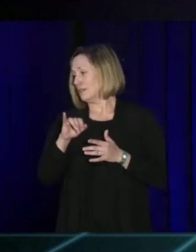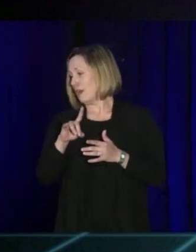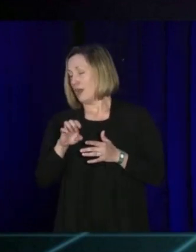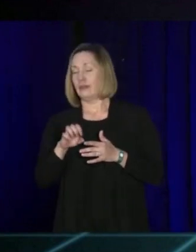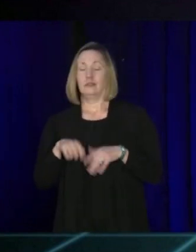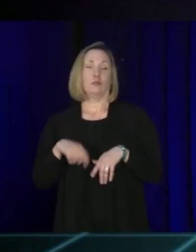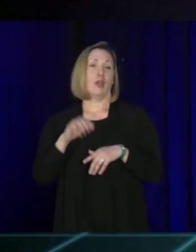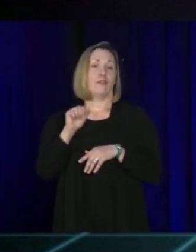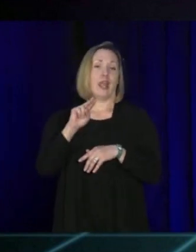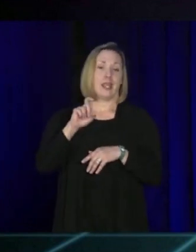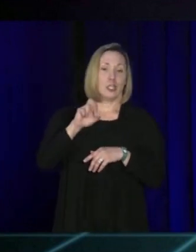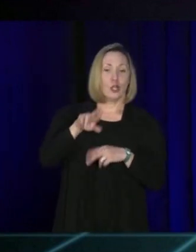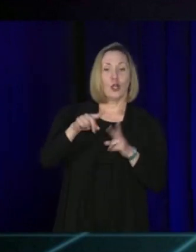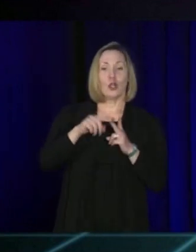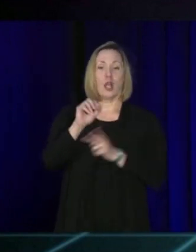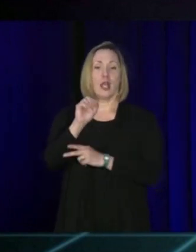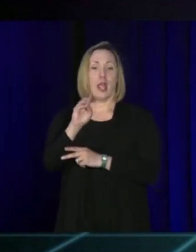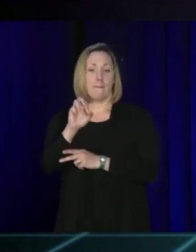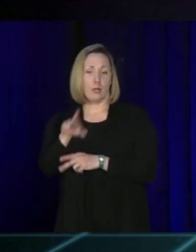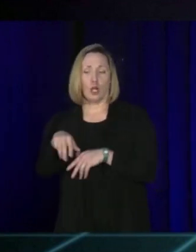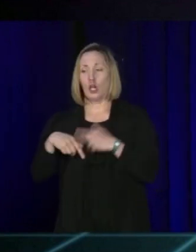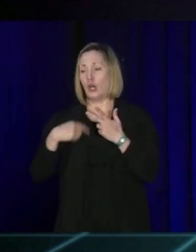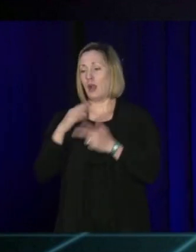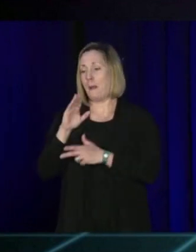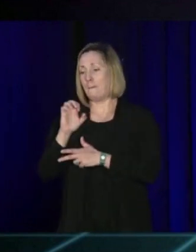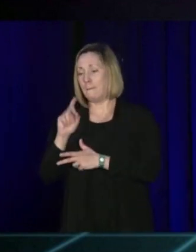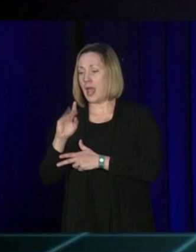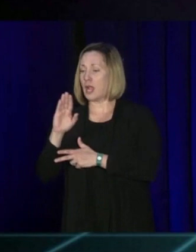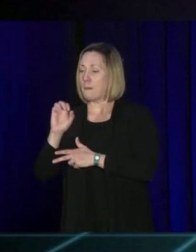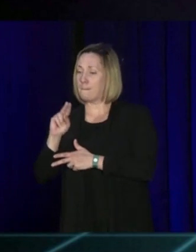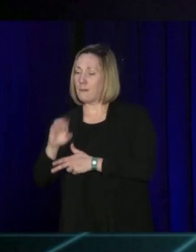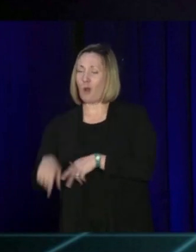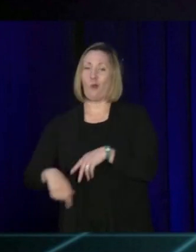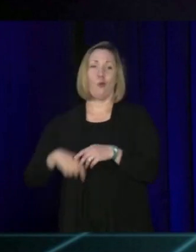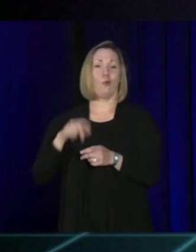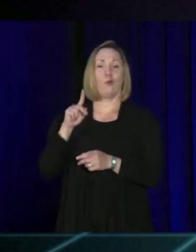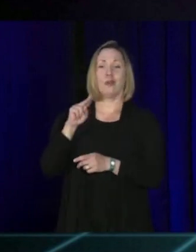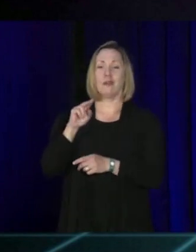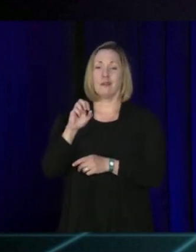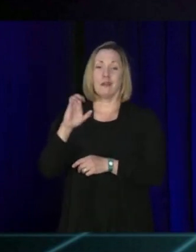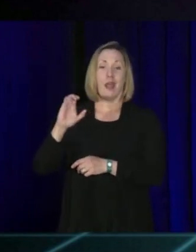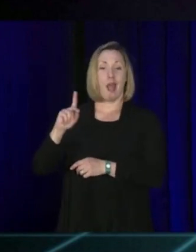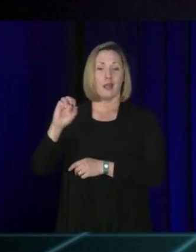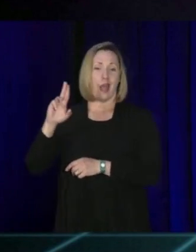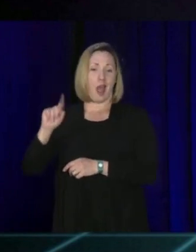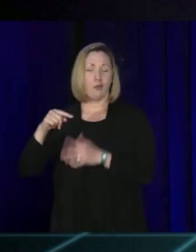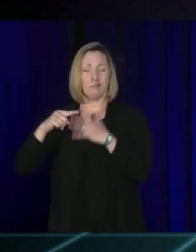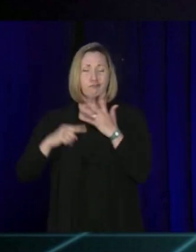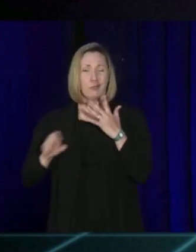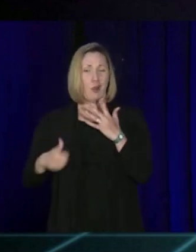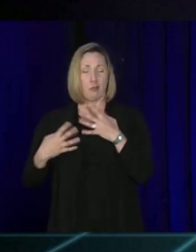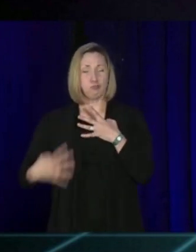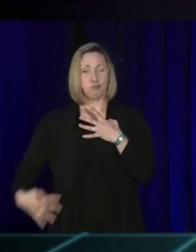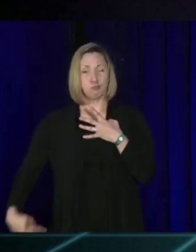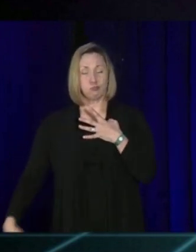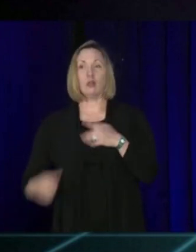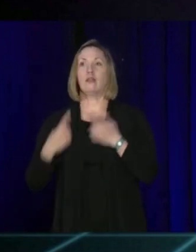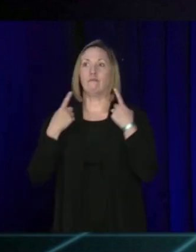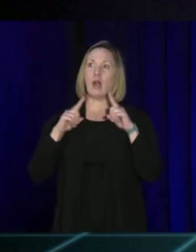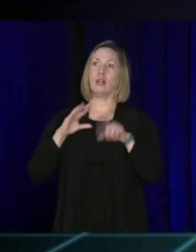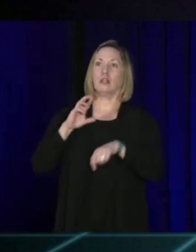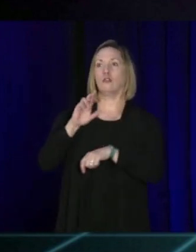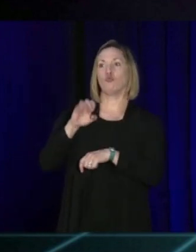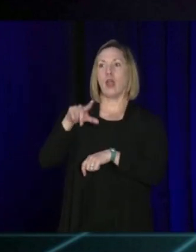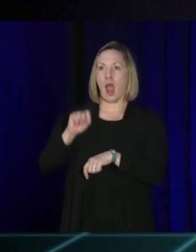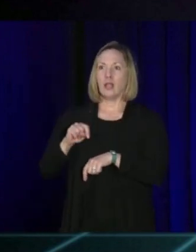had Ember, Backbone, Knockout, and others. And then, finally, we got React, we got the next iteration of